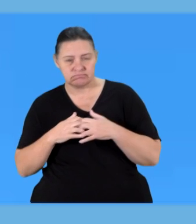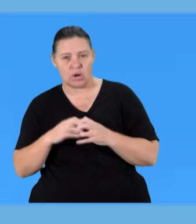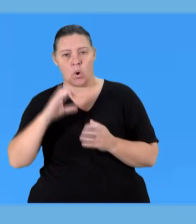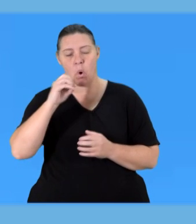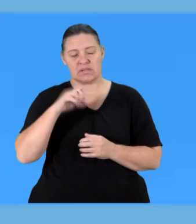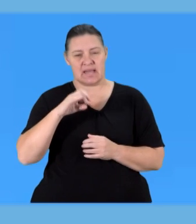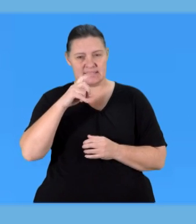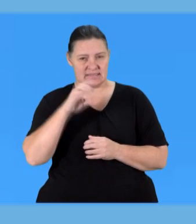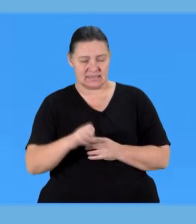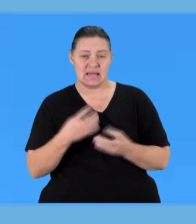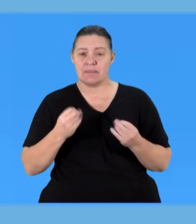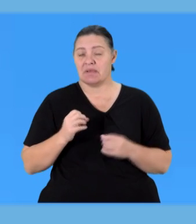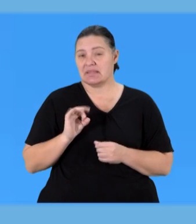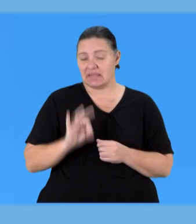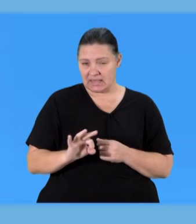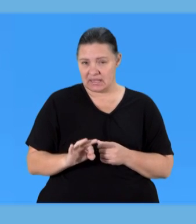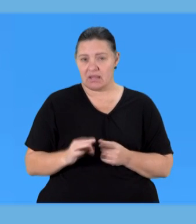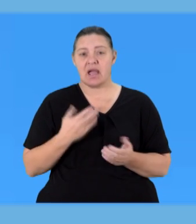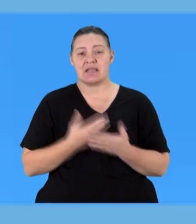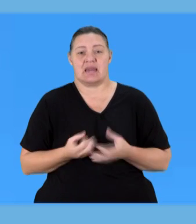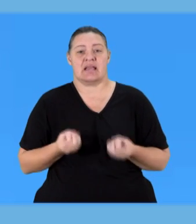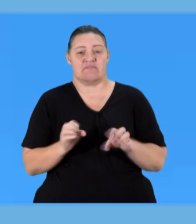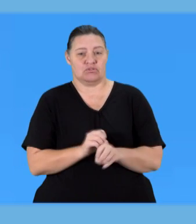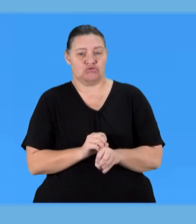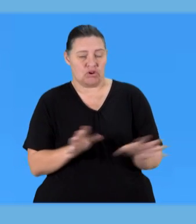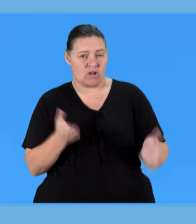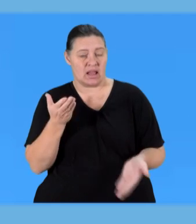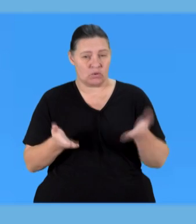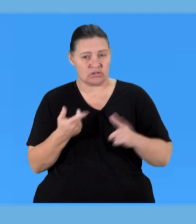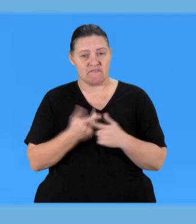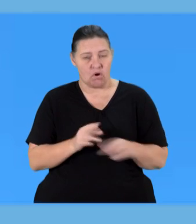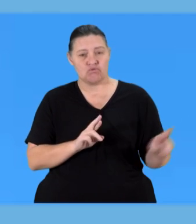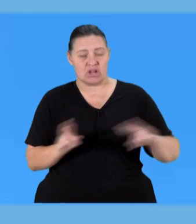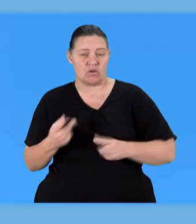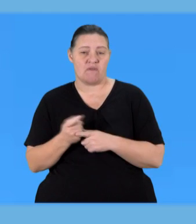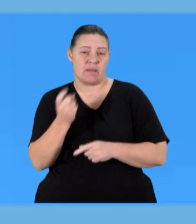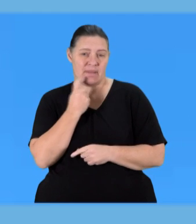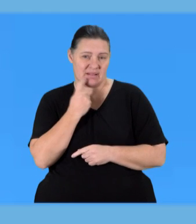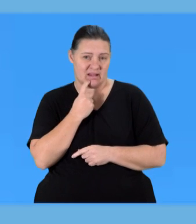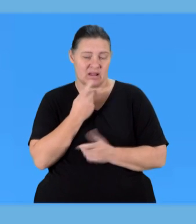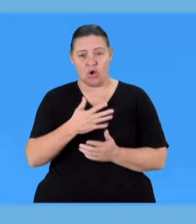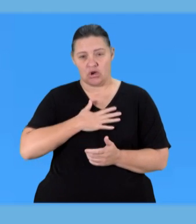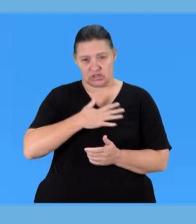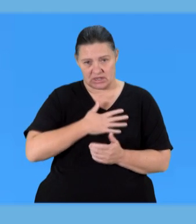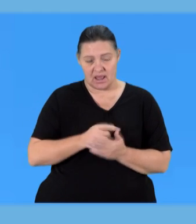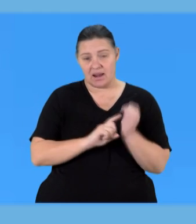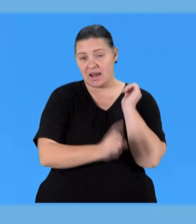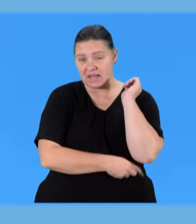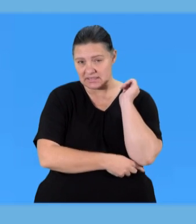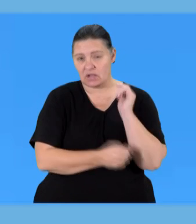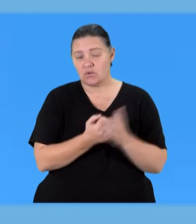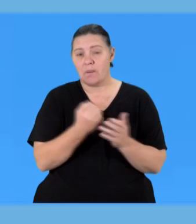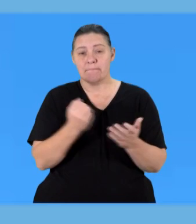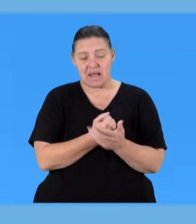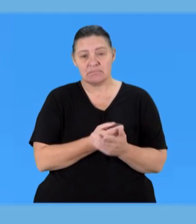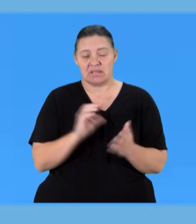of a metal oxide. And number 3, you need to give the general equation for the reaction of a metal with oxygen. And